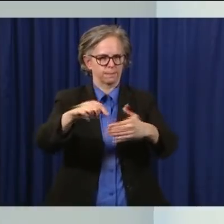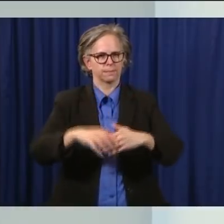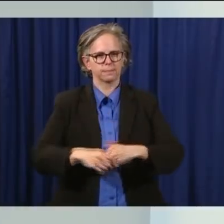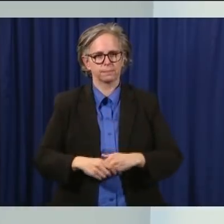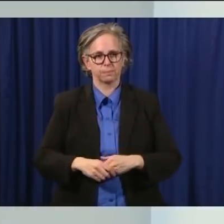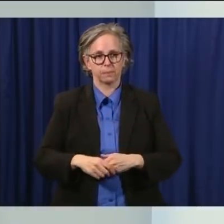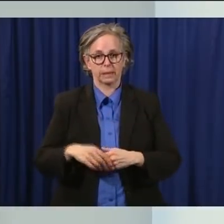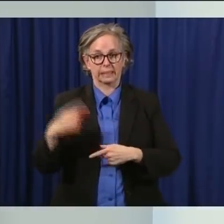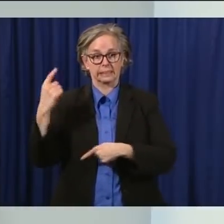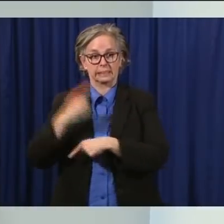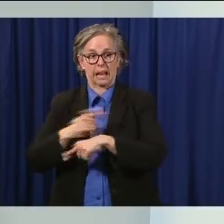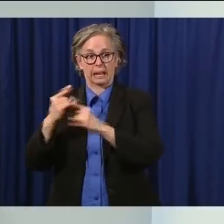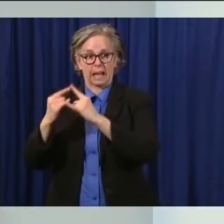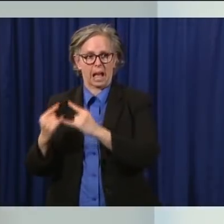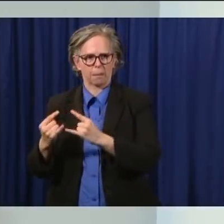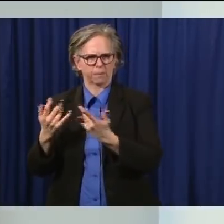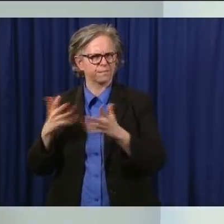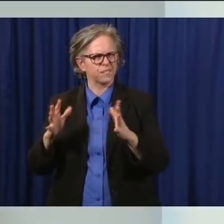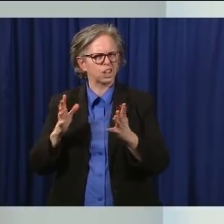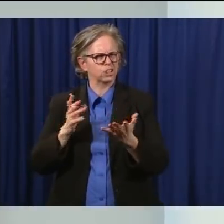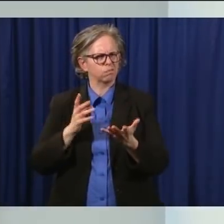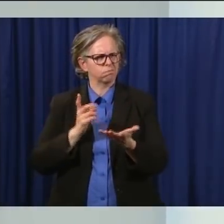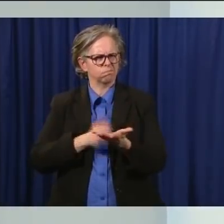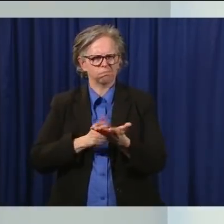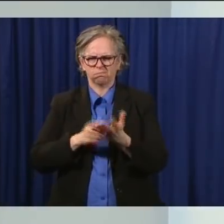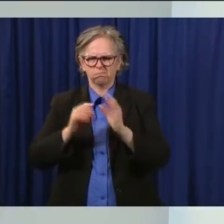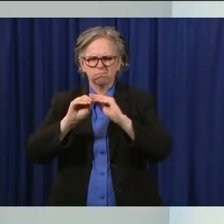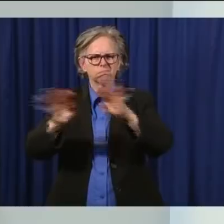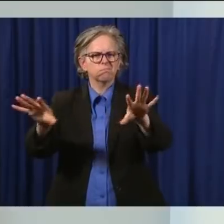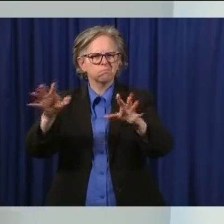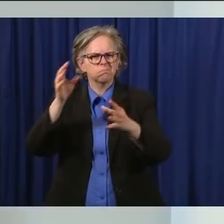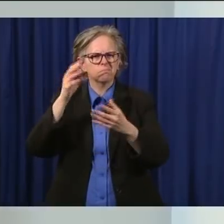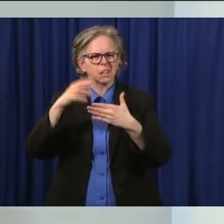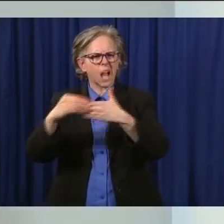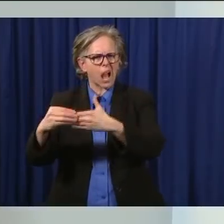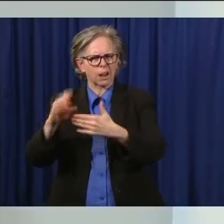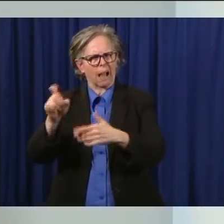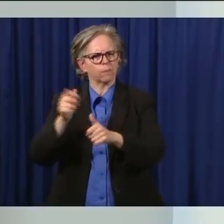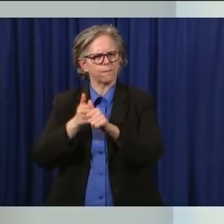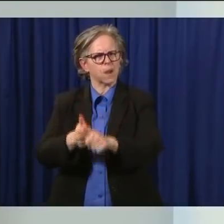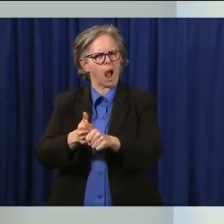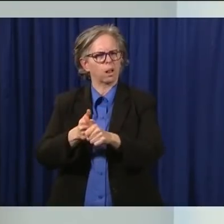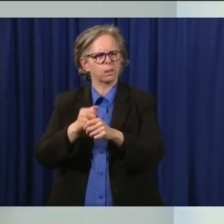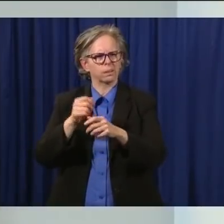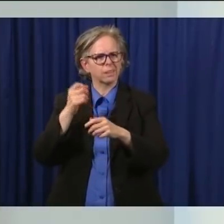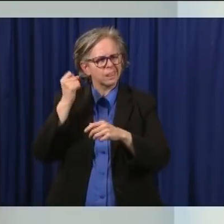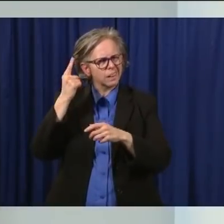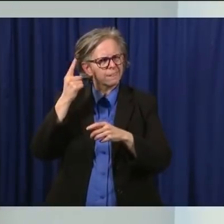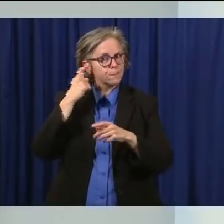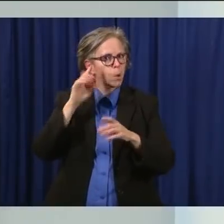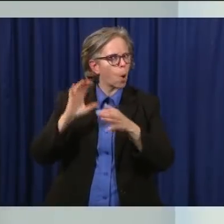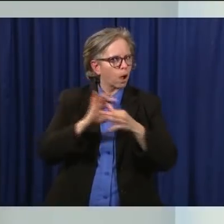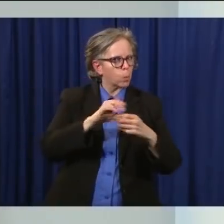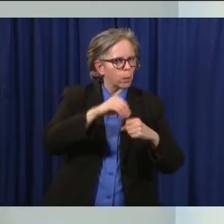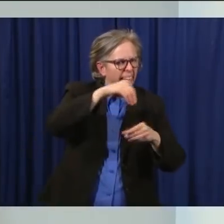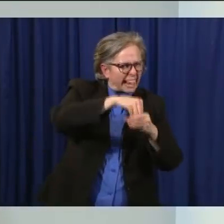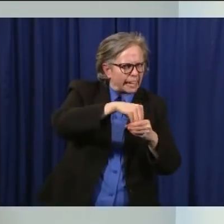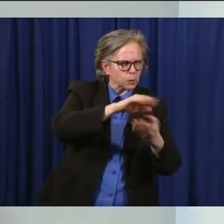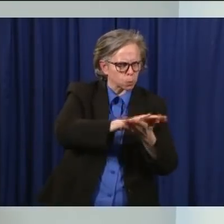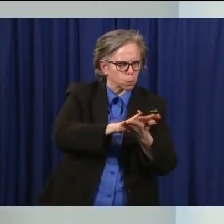and that's what you would be expected to follow in those facilities. There's guidance that's going to come